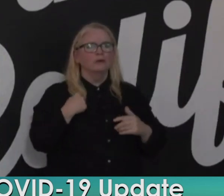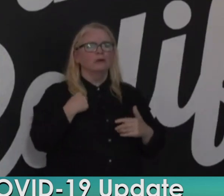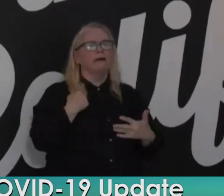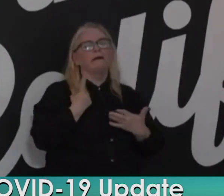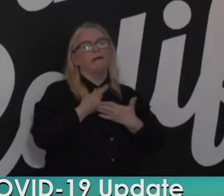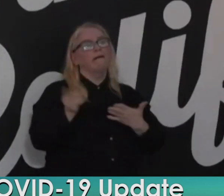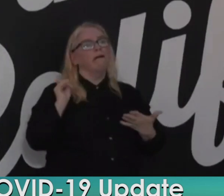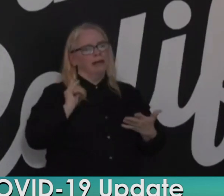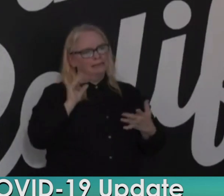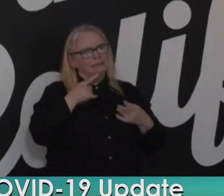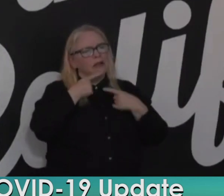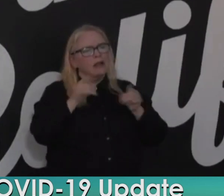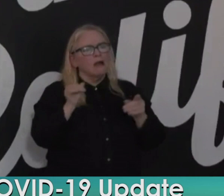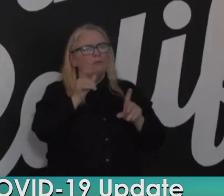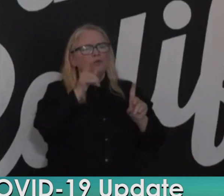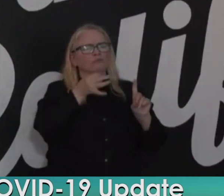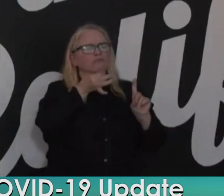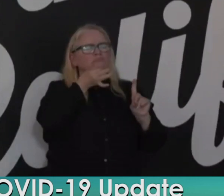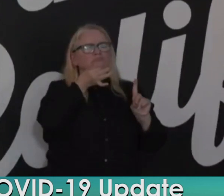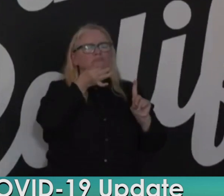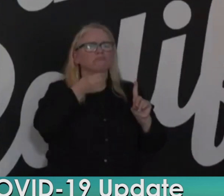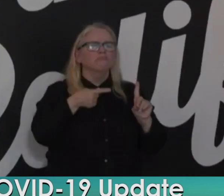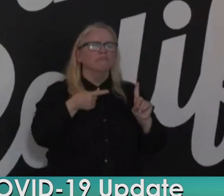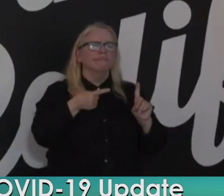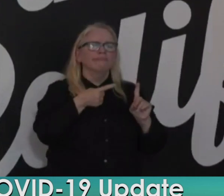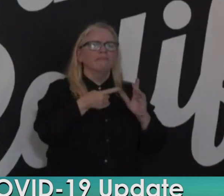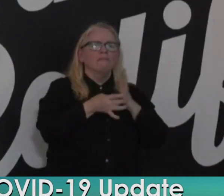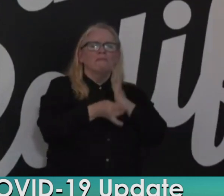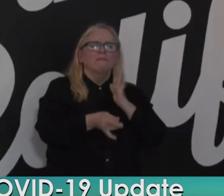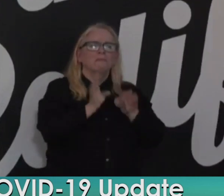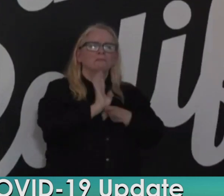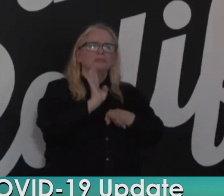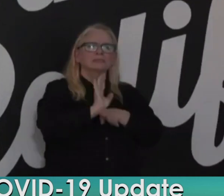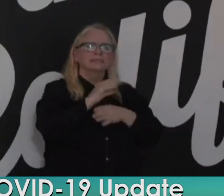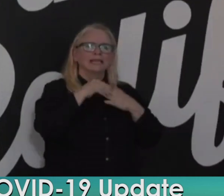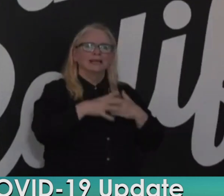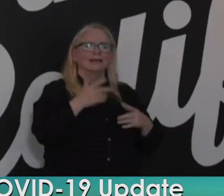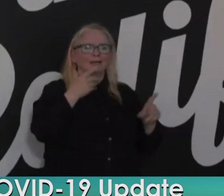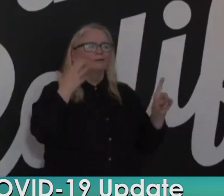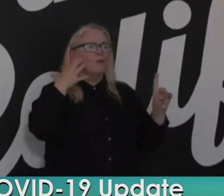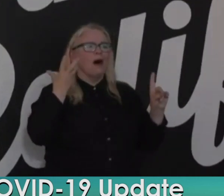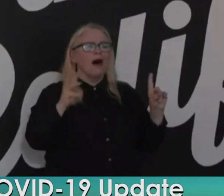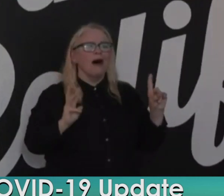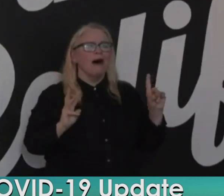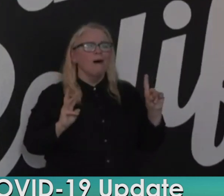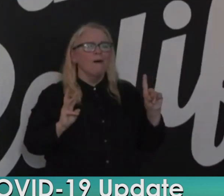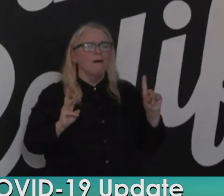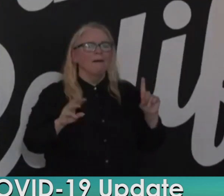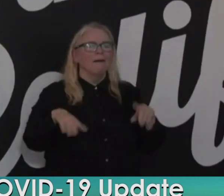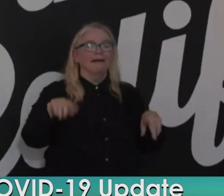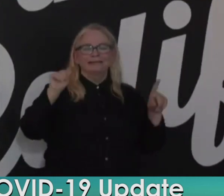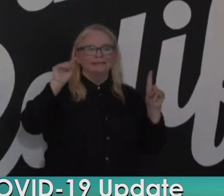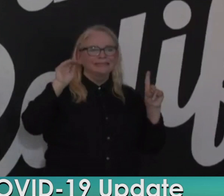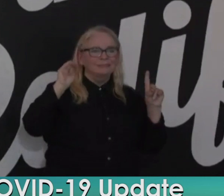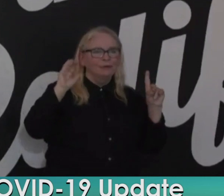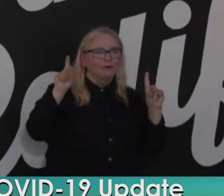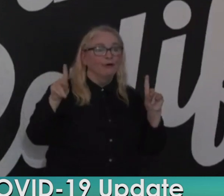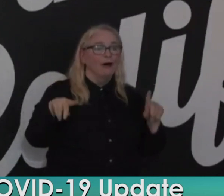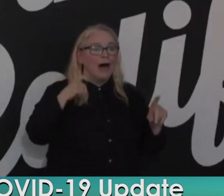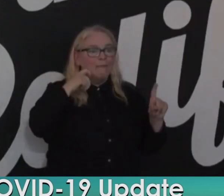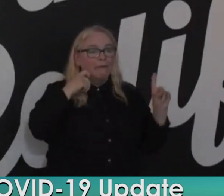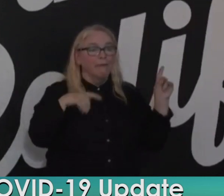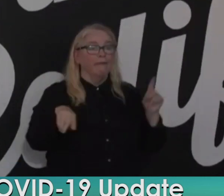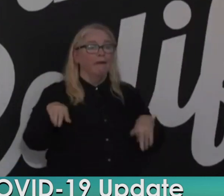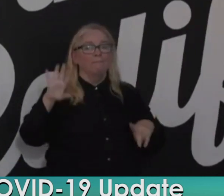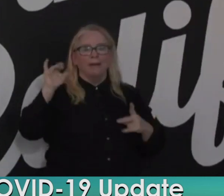the most well-known business leaders in the world, Tim Cook of Apple and Bob Iger of Disney among